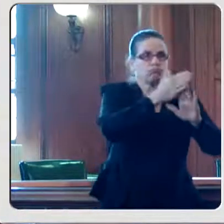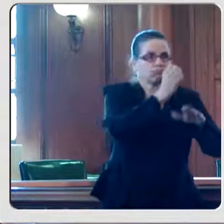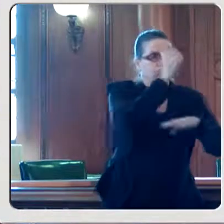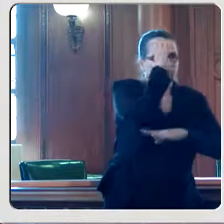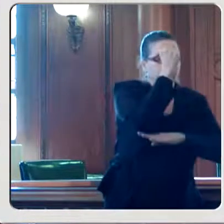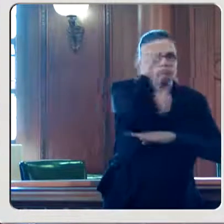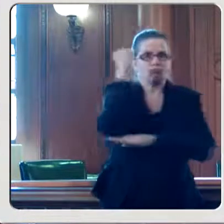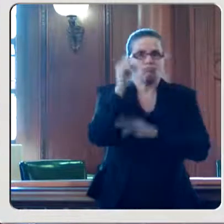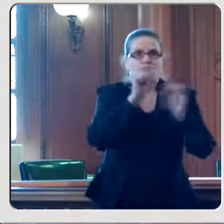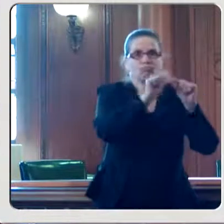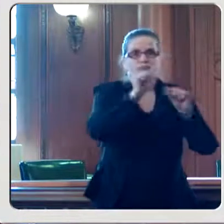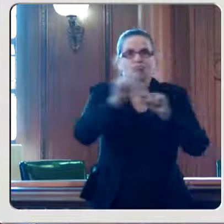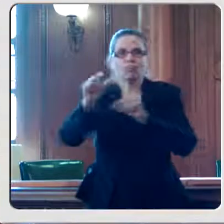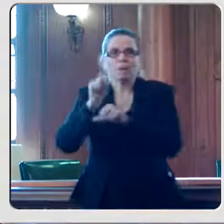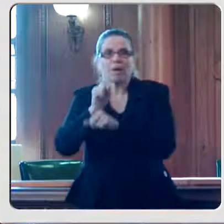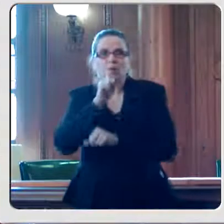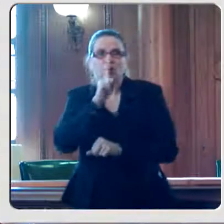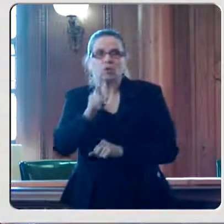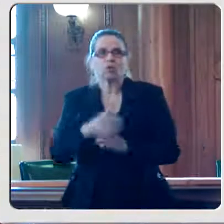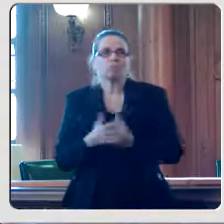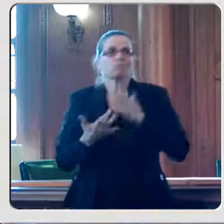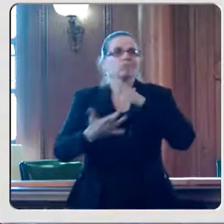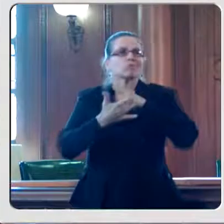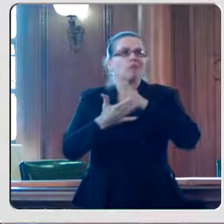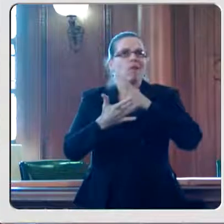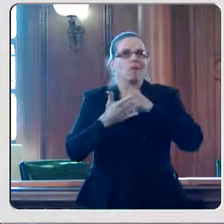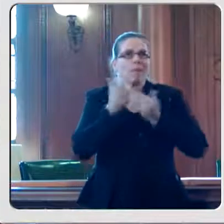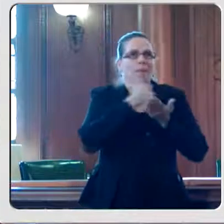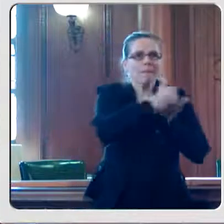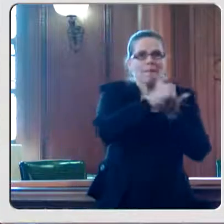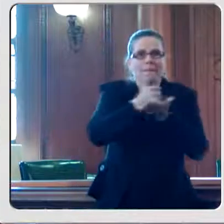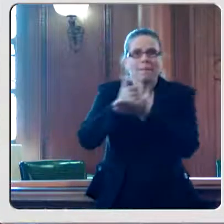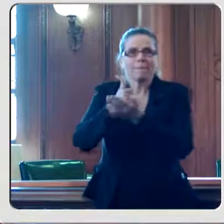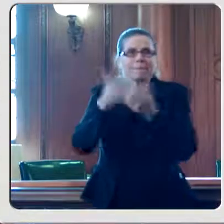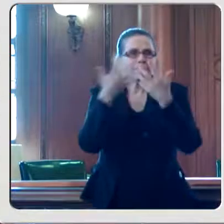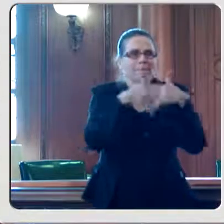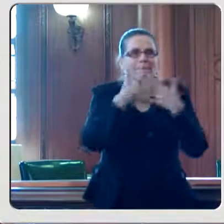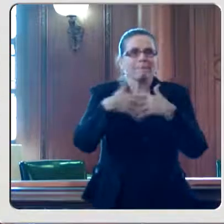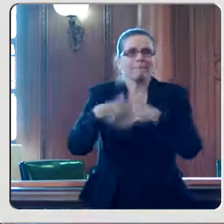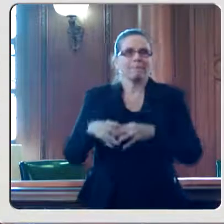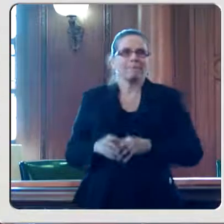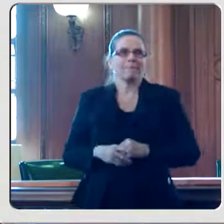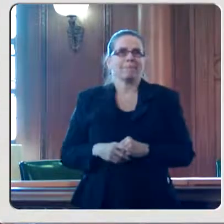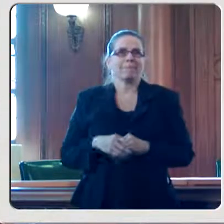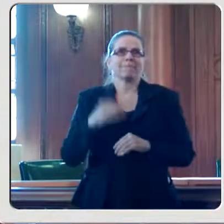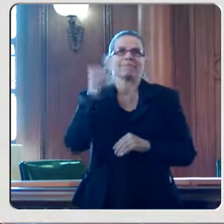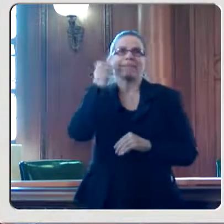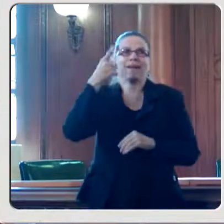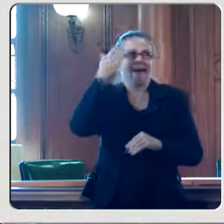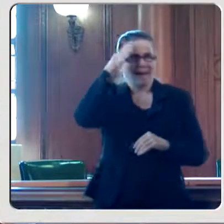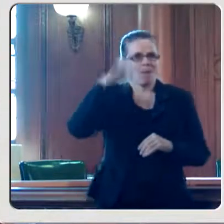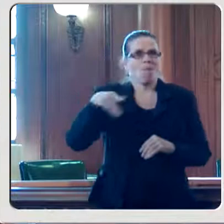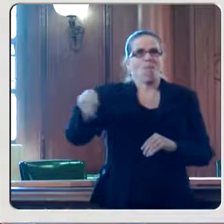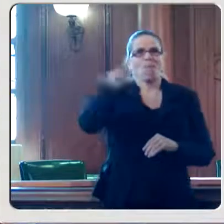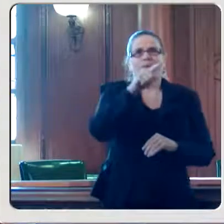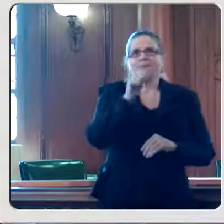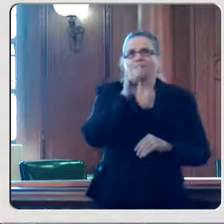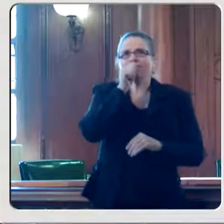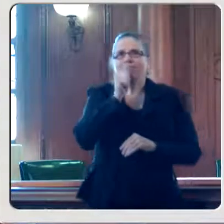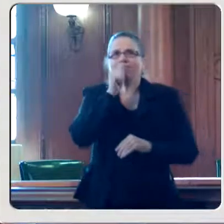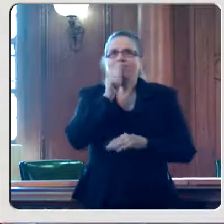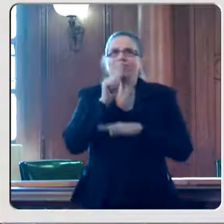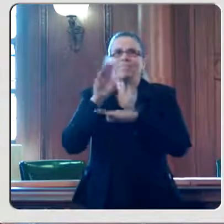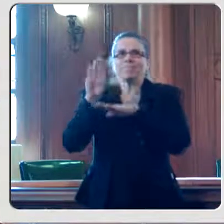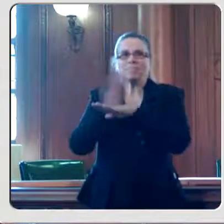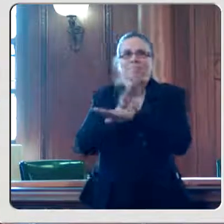help, assistance to keep our businesses to be able to hang in there until we can move forward with our